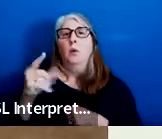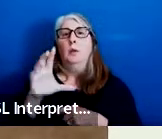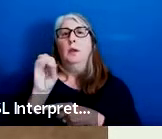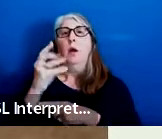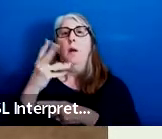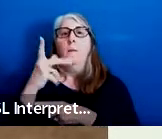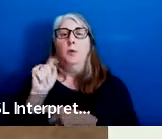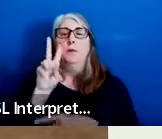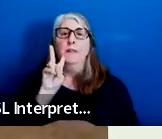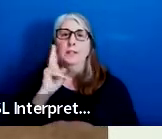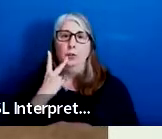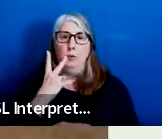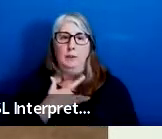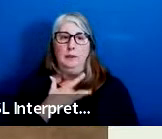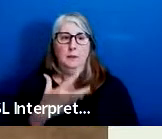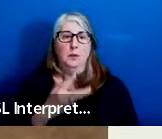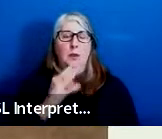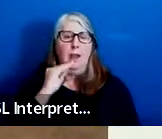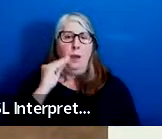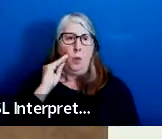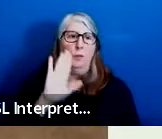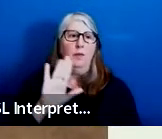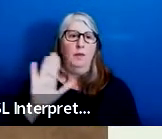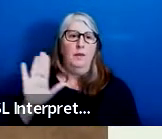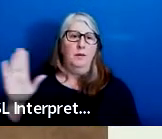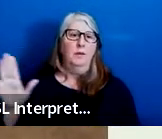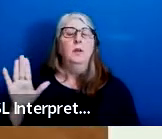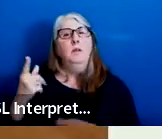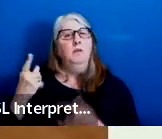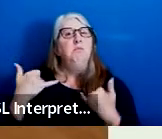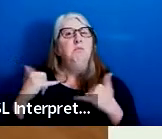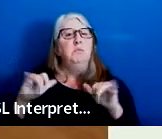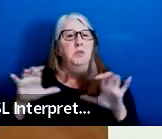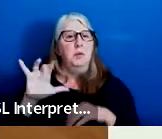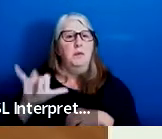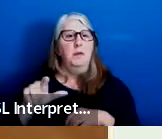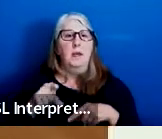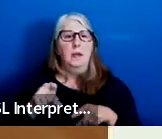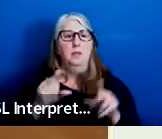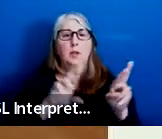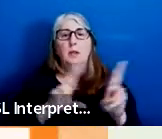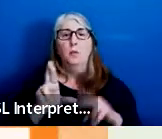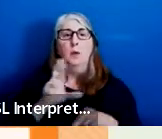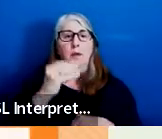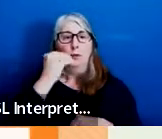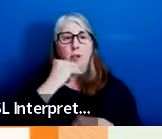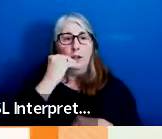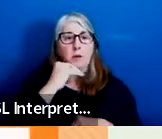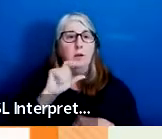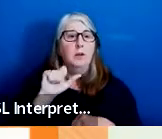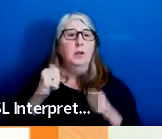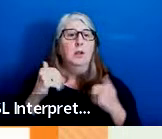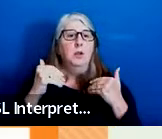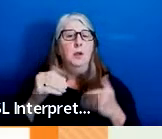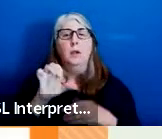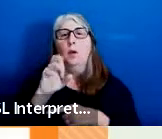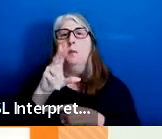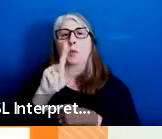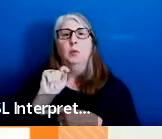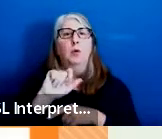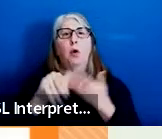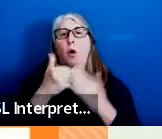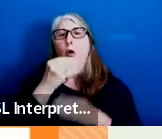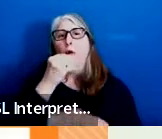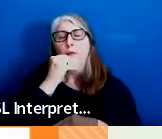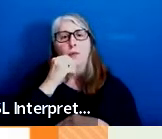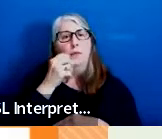composting. So we're still doing that. So as folks are, preparing for dinner, they can go ahead and they can compost all of their food